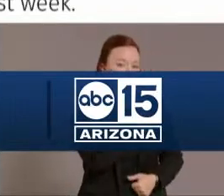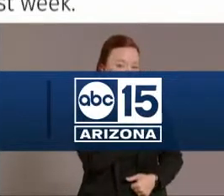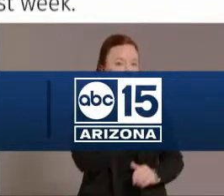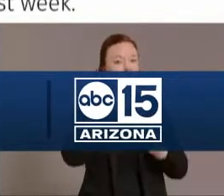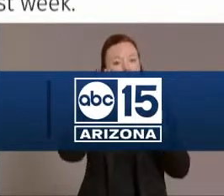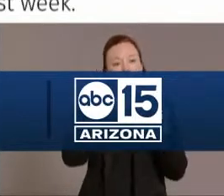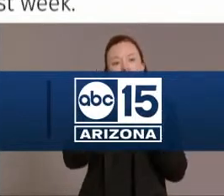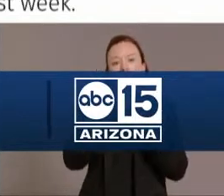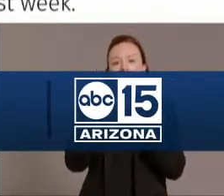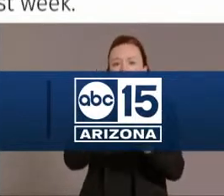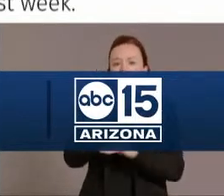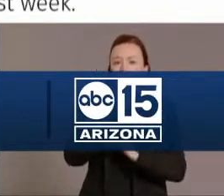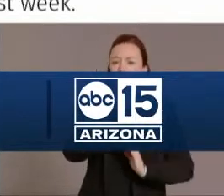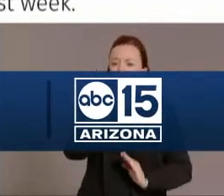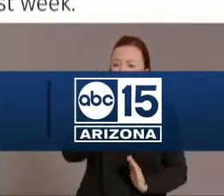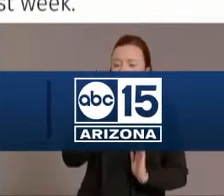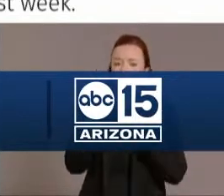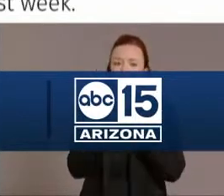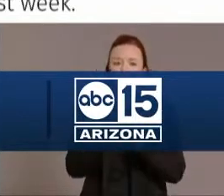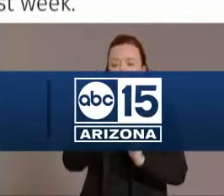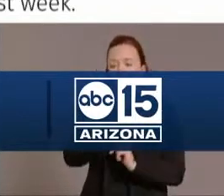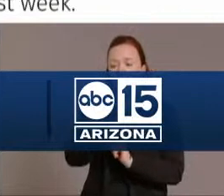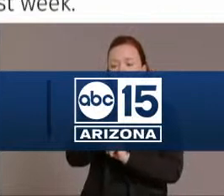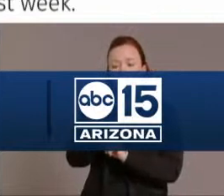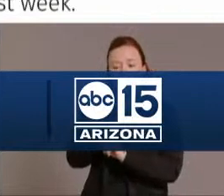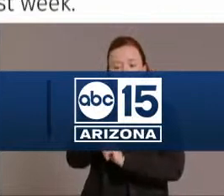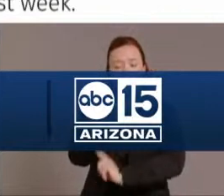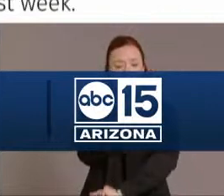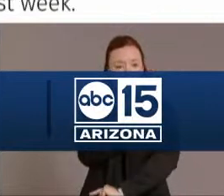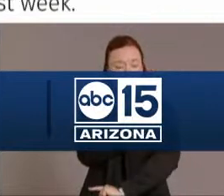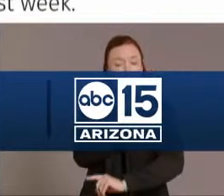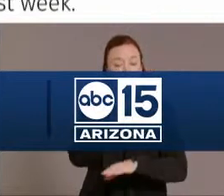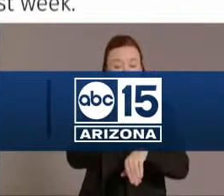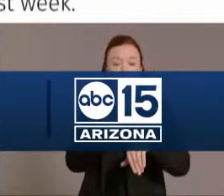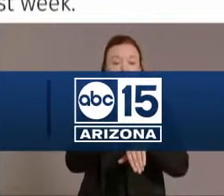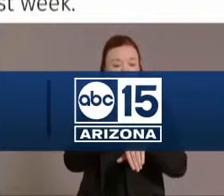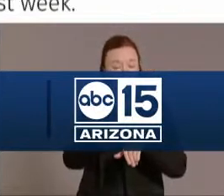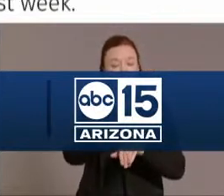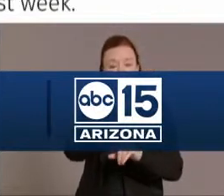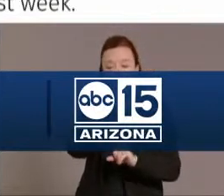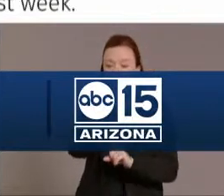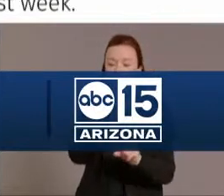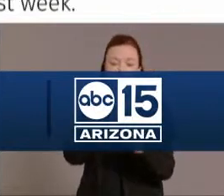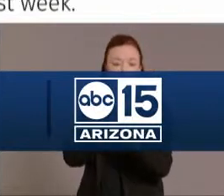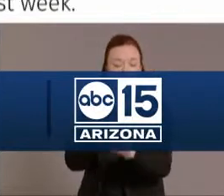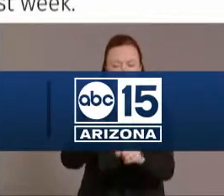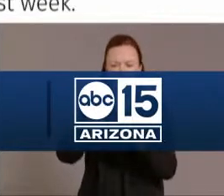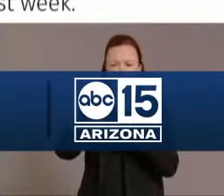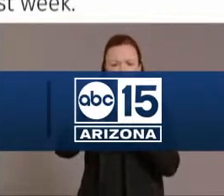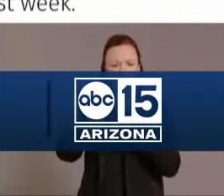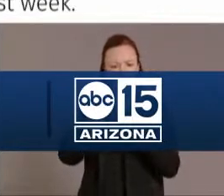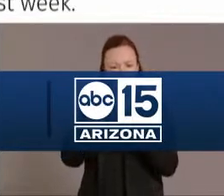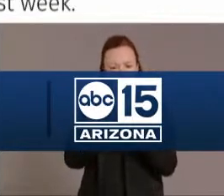doses will be available for direct ordering during the first week. And so we're very excited about that.